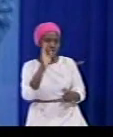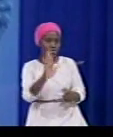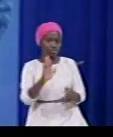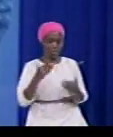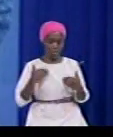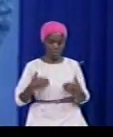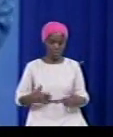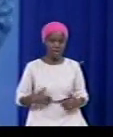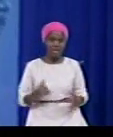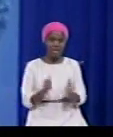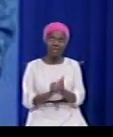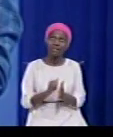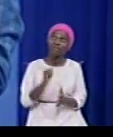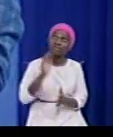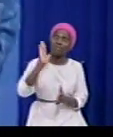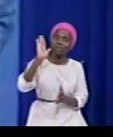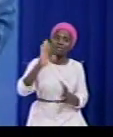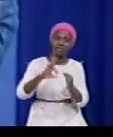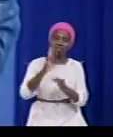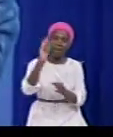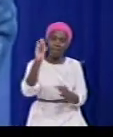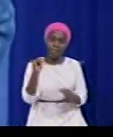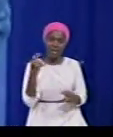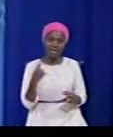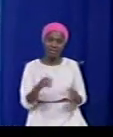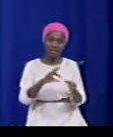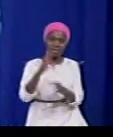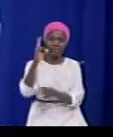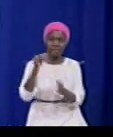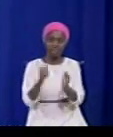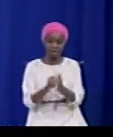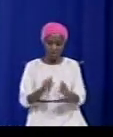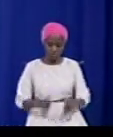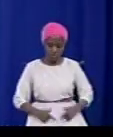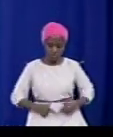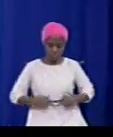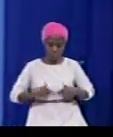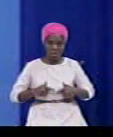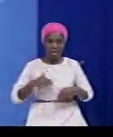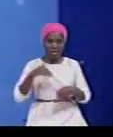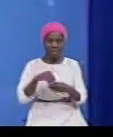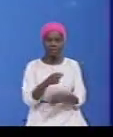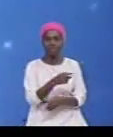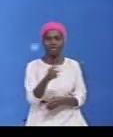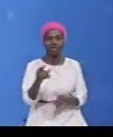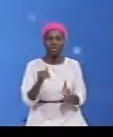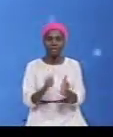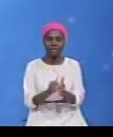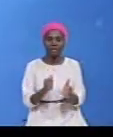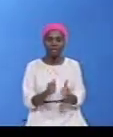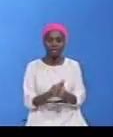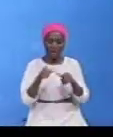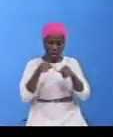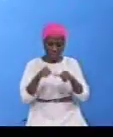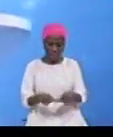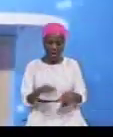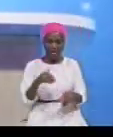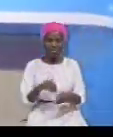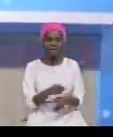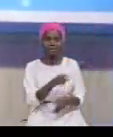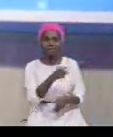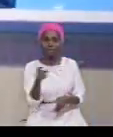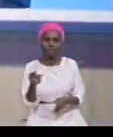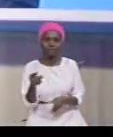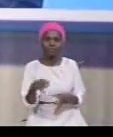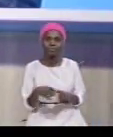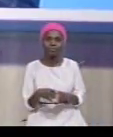his spirit, by his spirit that dwelleth in you, that abides in you. When the